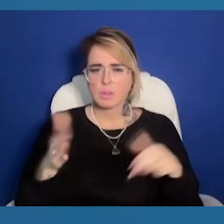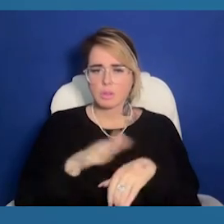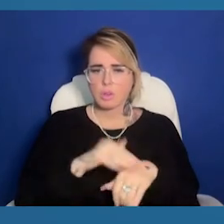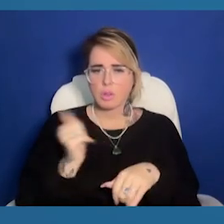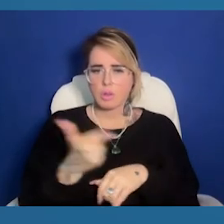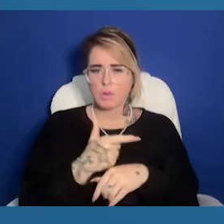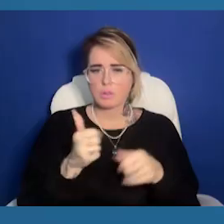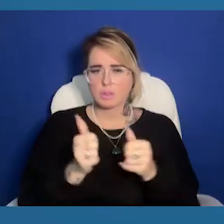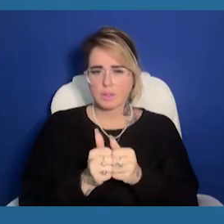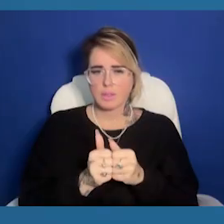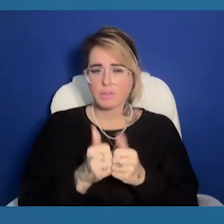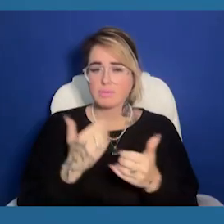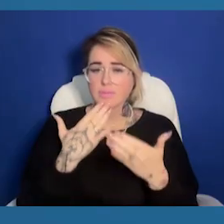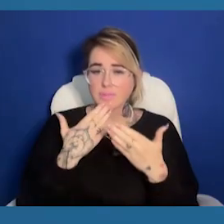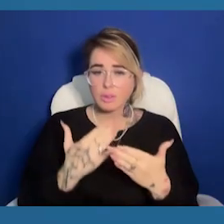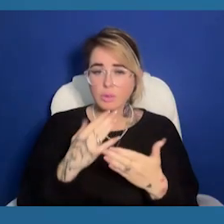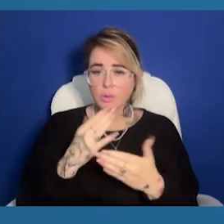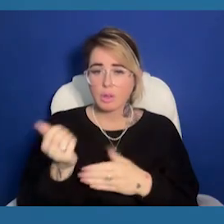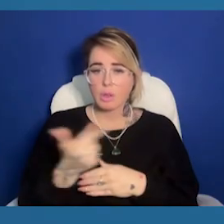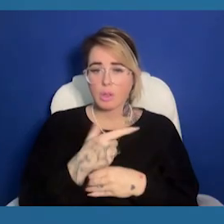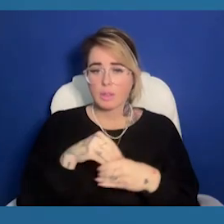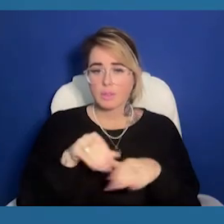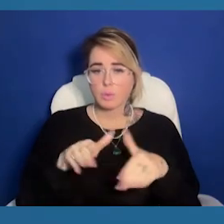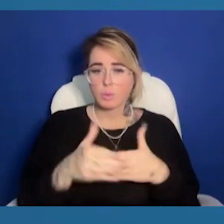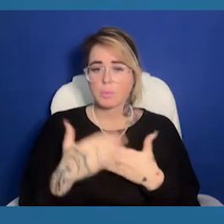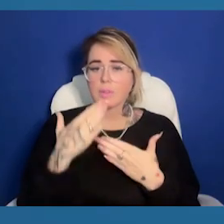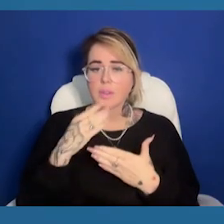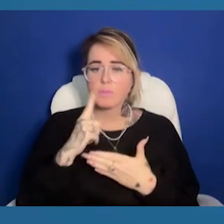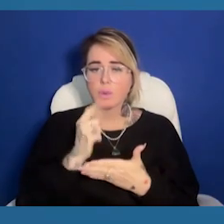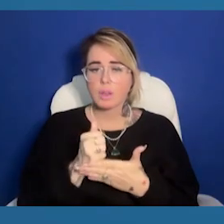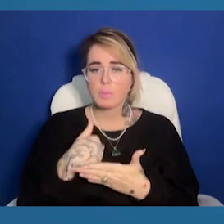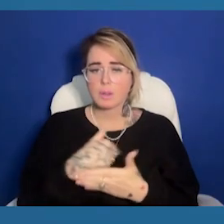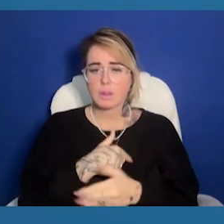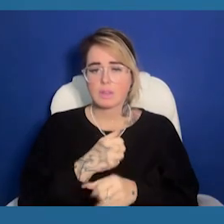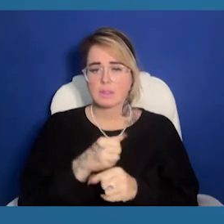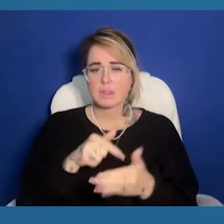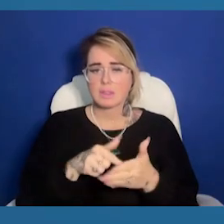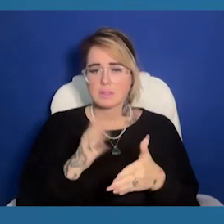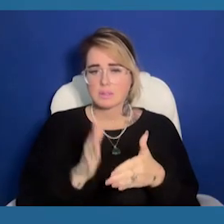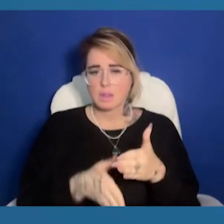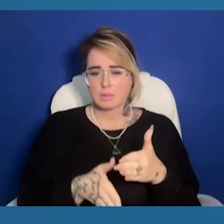room. You convened us. So thank you for helping us get this done.